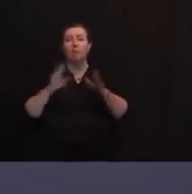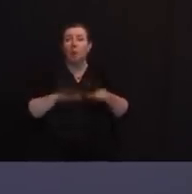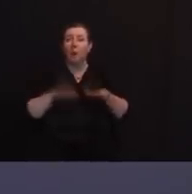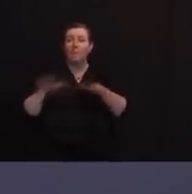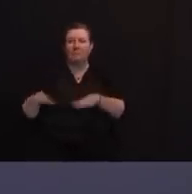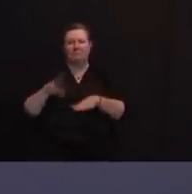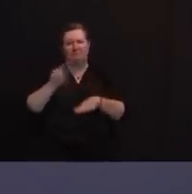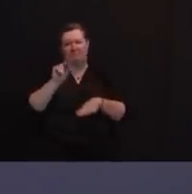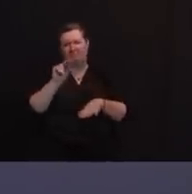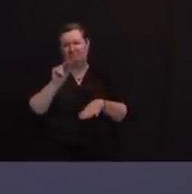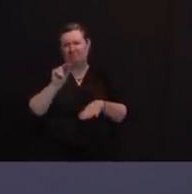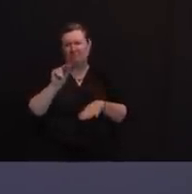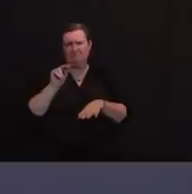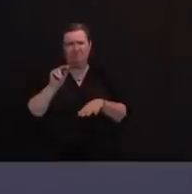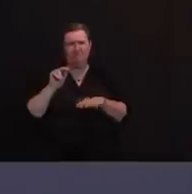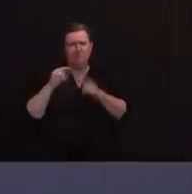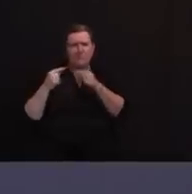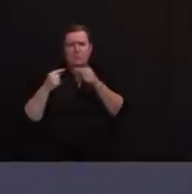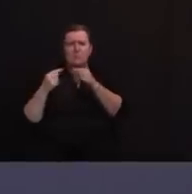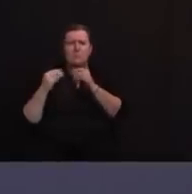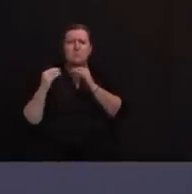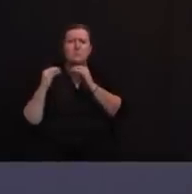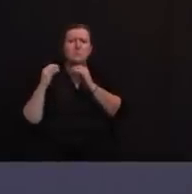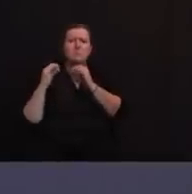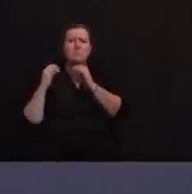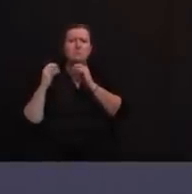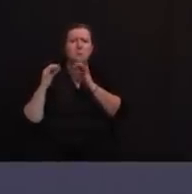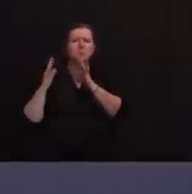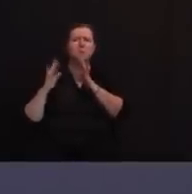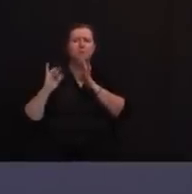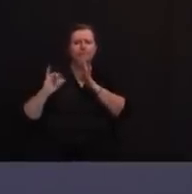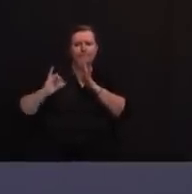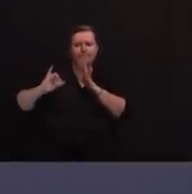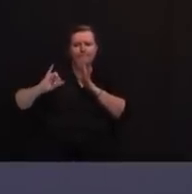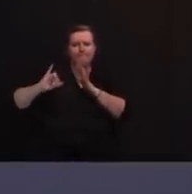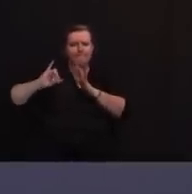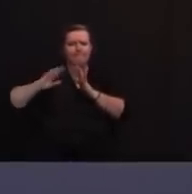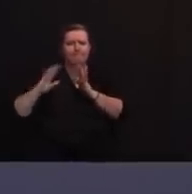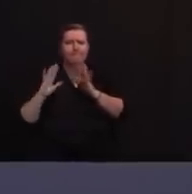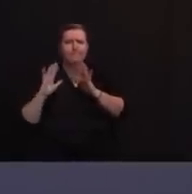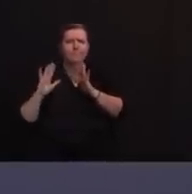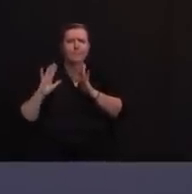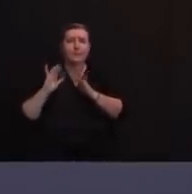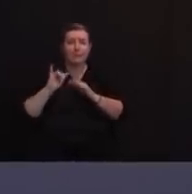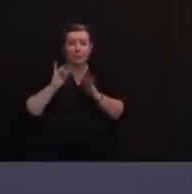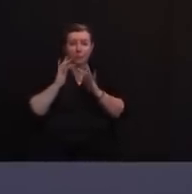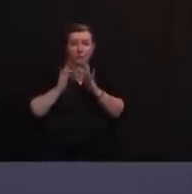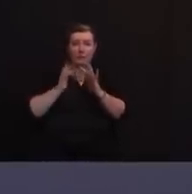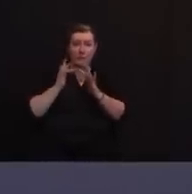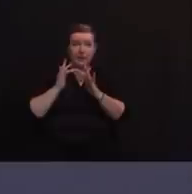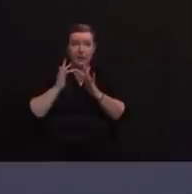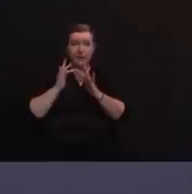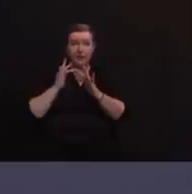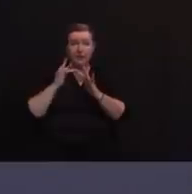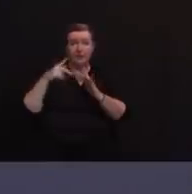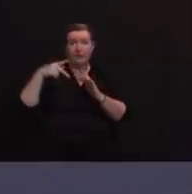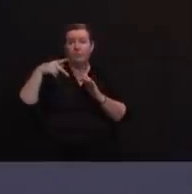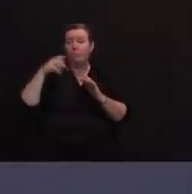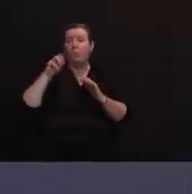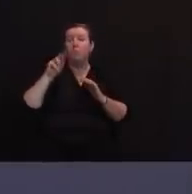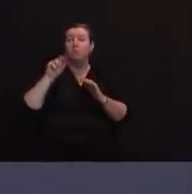on this one. And Eddie, you're part of that as well. I believe the portal gives you both the moment you're